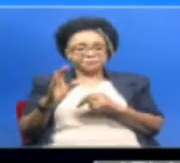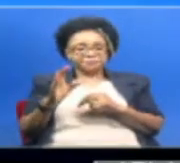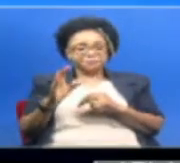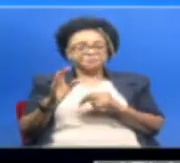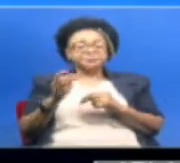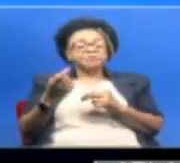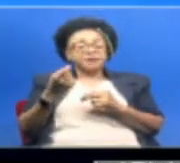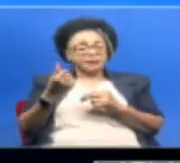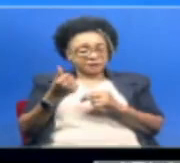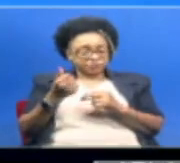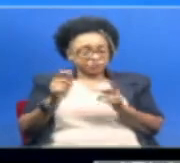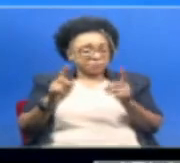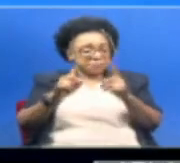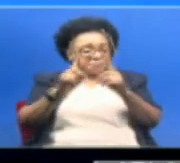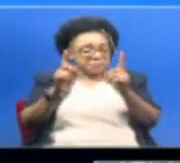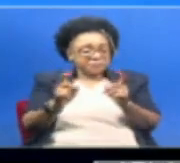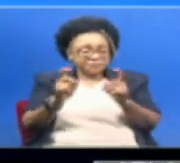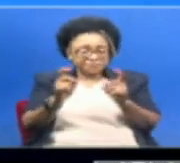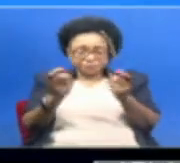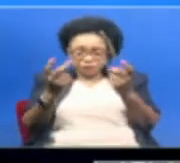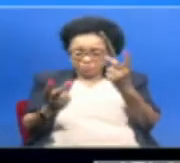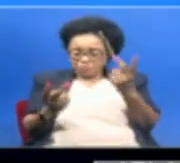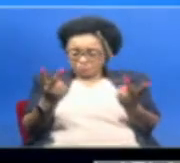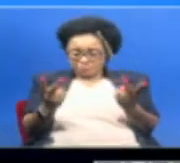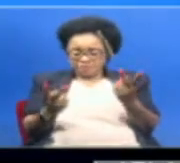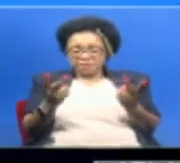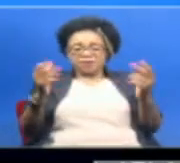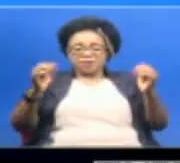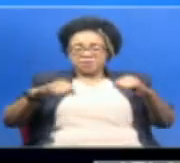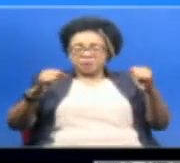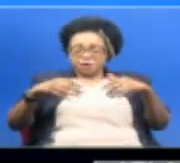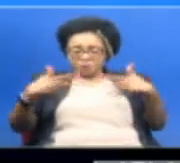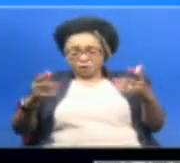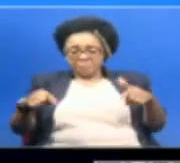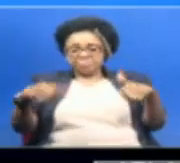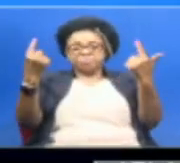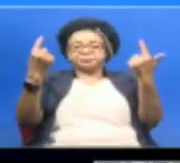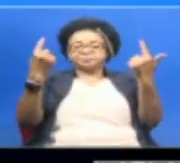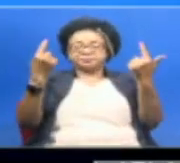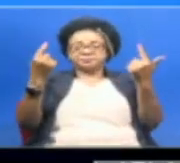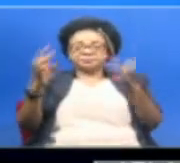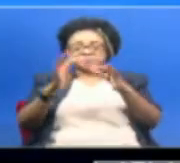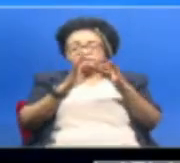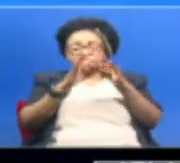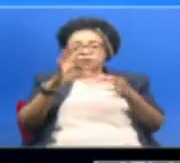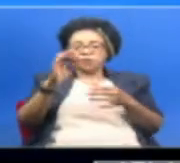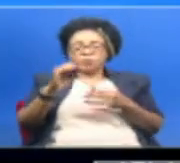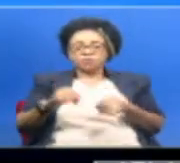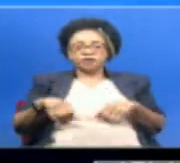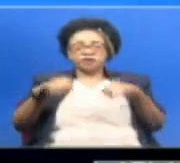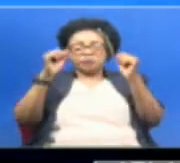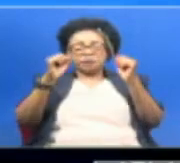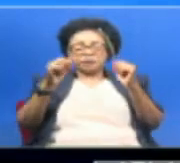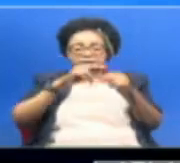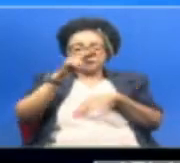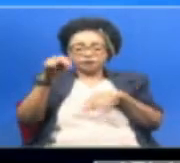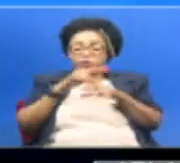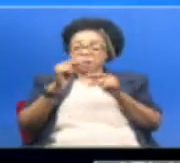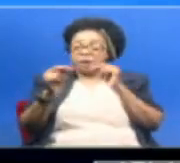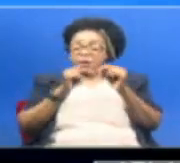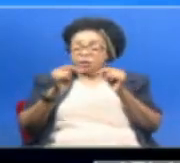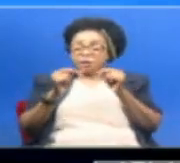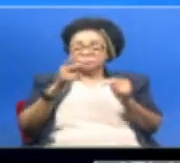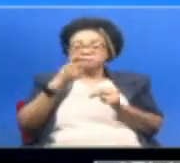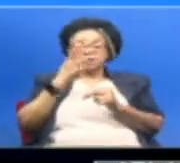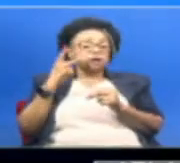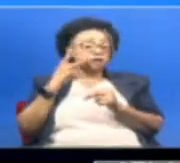test on whether the two teams shall agree to disagree. The Azimio co-chair in the National Dialogue Committee, Kalonzo